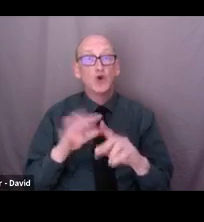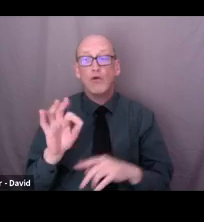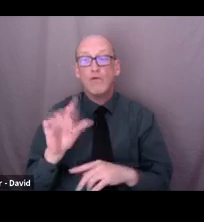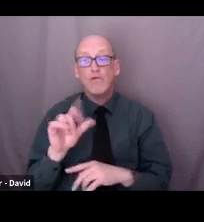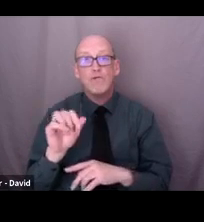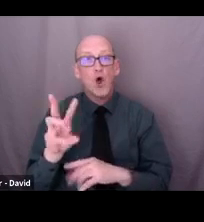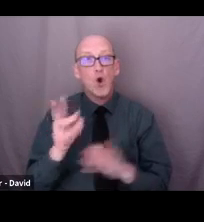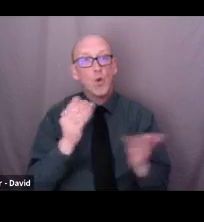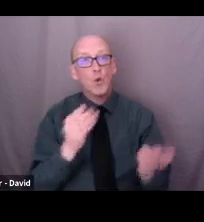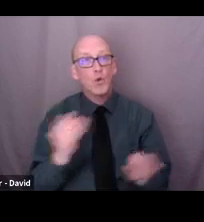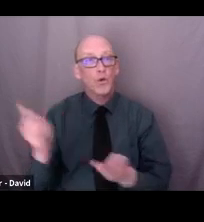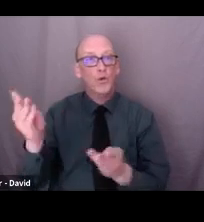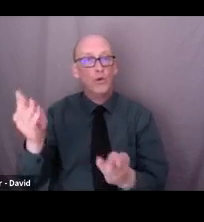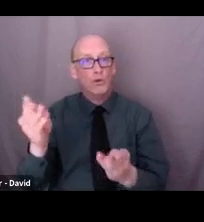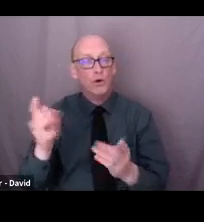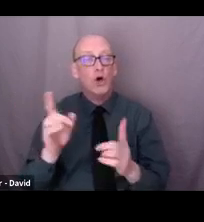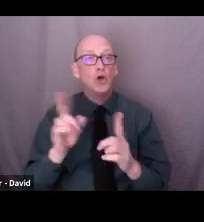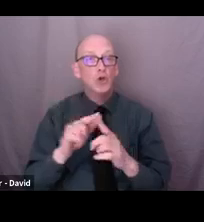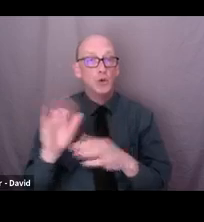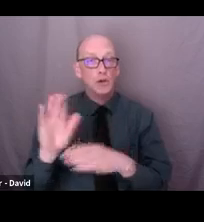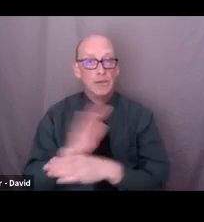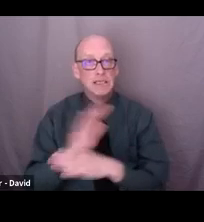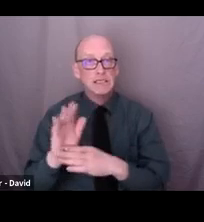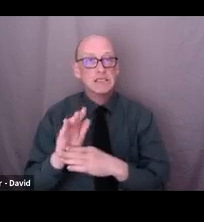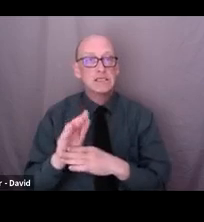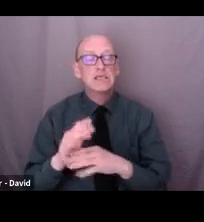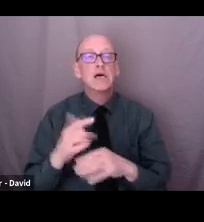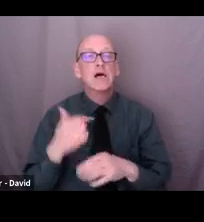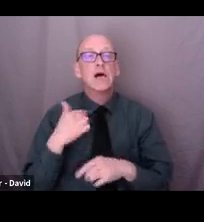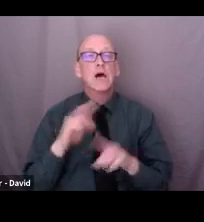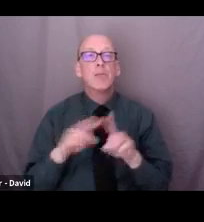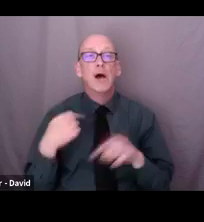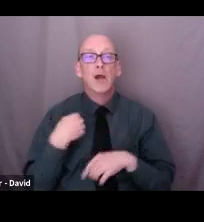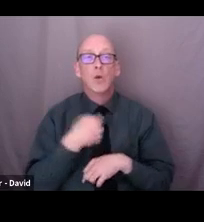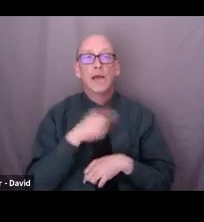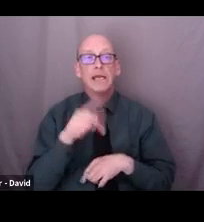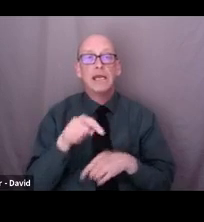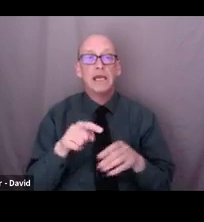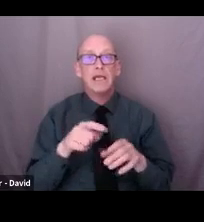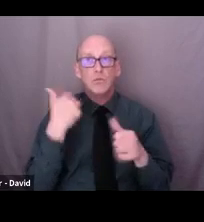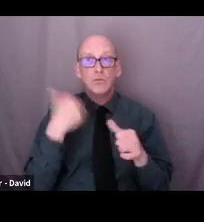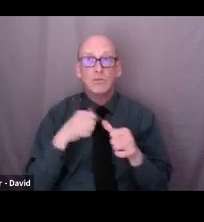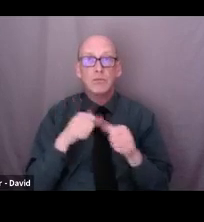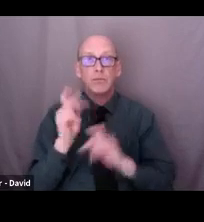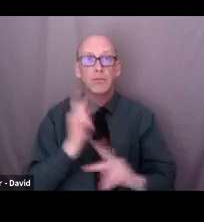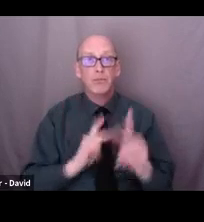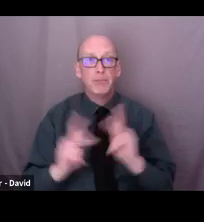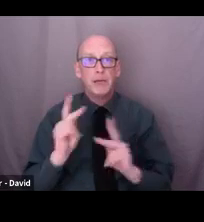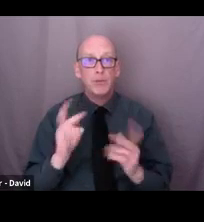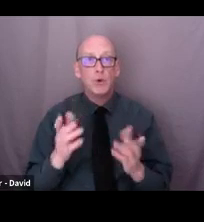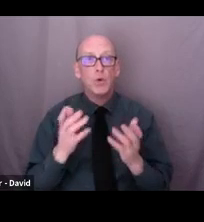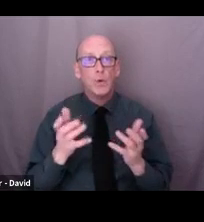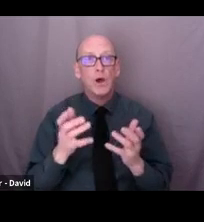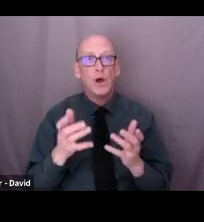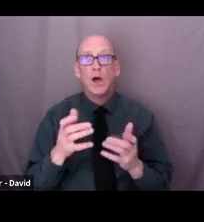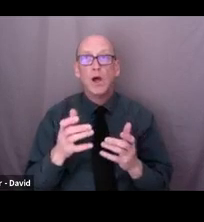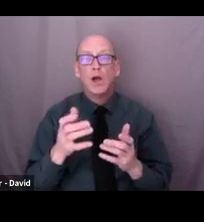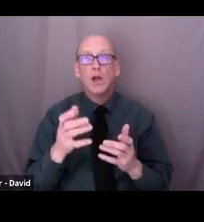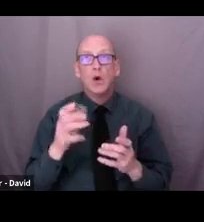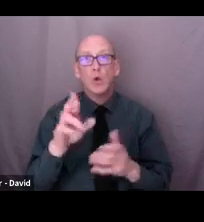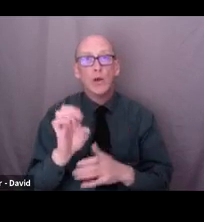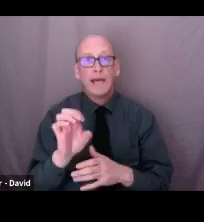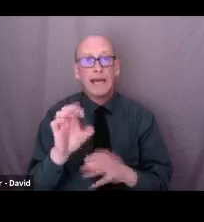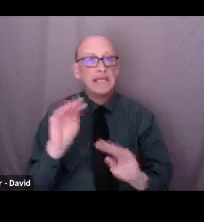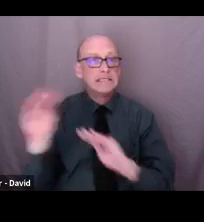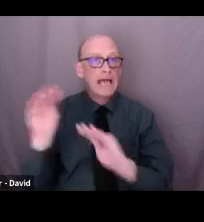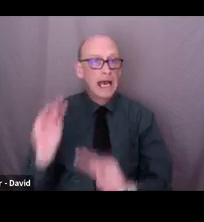more like you. But we have to remember that people are going to want to restock as well too. So